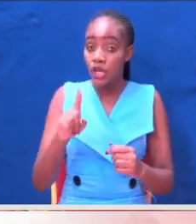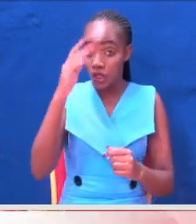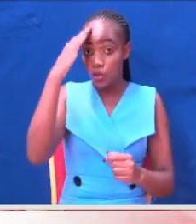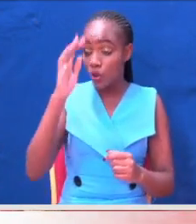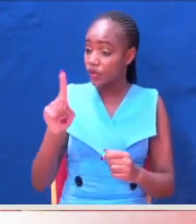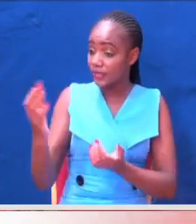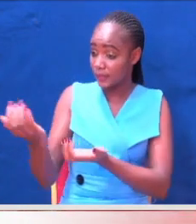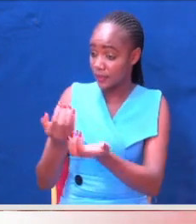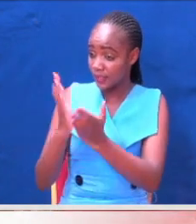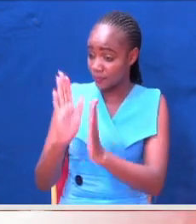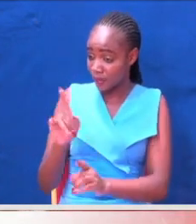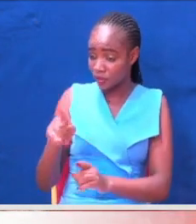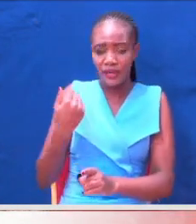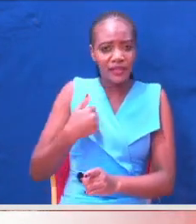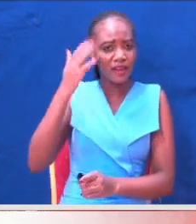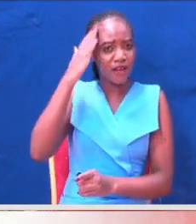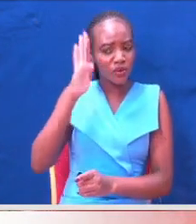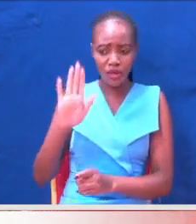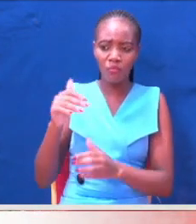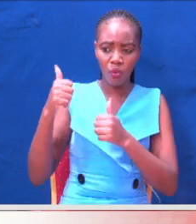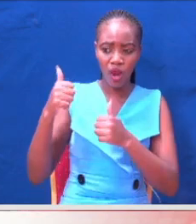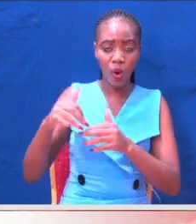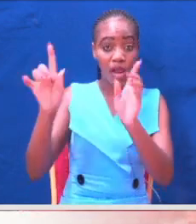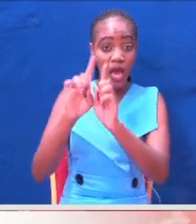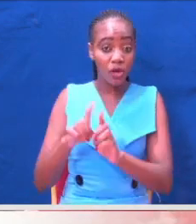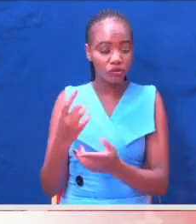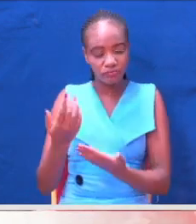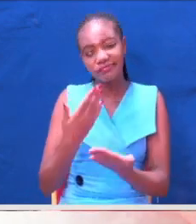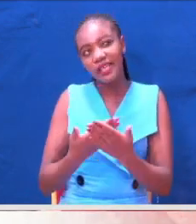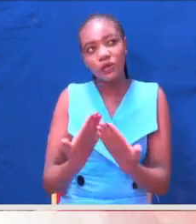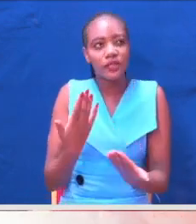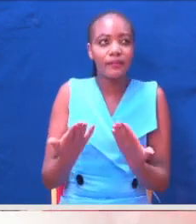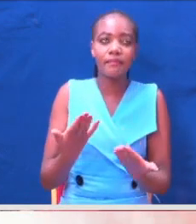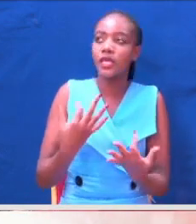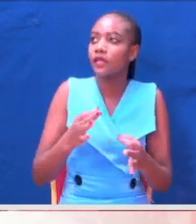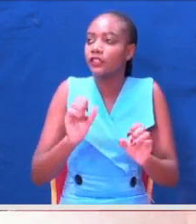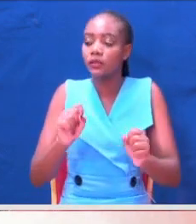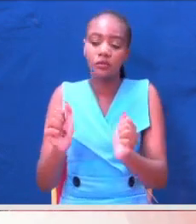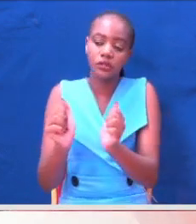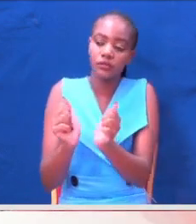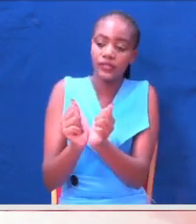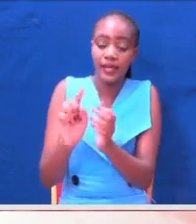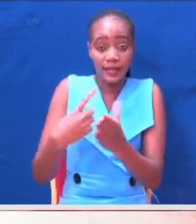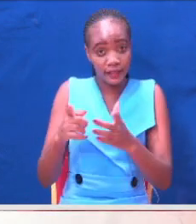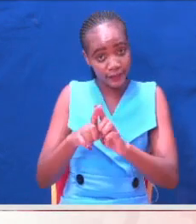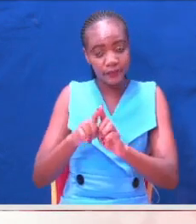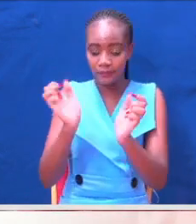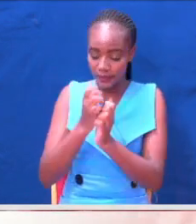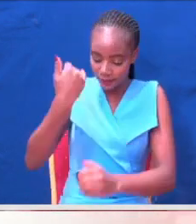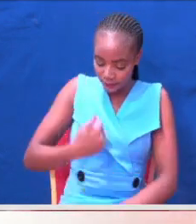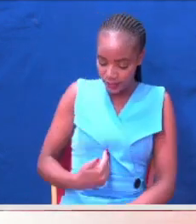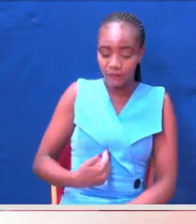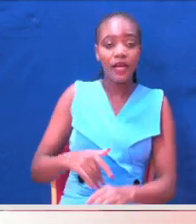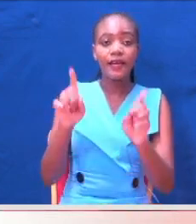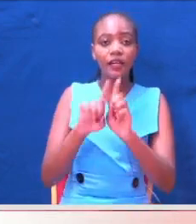mwekezaji Aaron ninamjua kutoka kule kwao. Na nikaomba ya kwamba kama anashikwa wanishike na mimi. Na